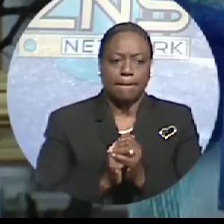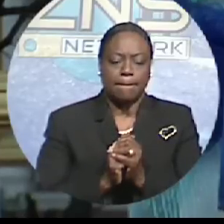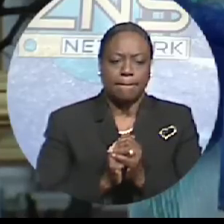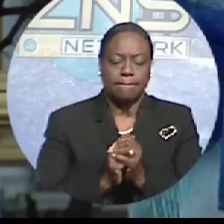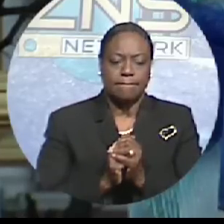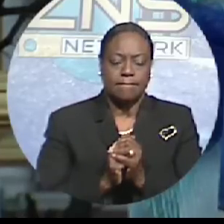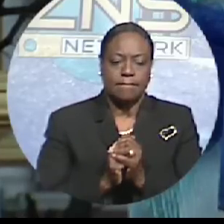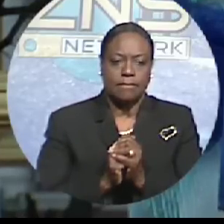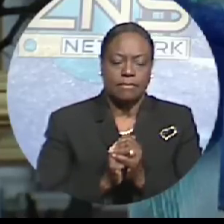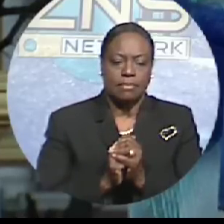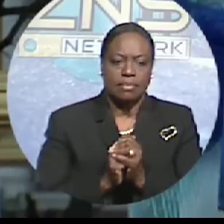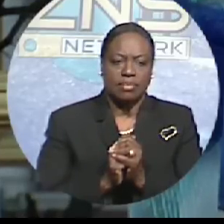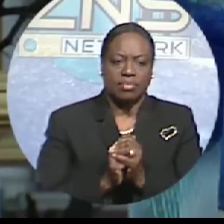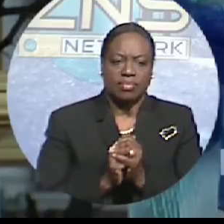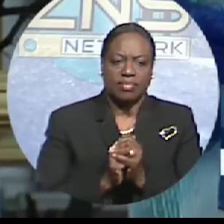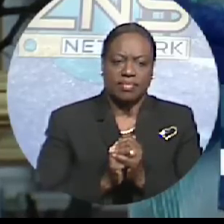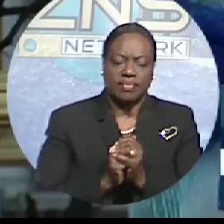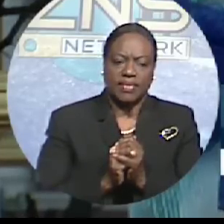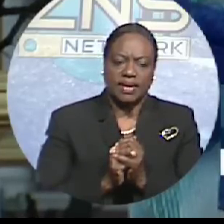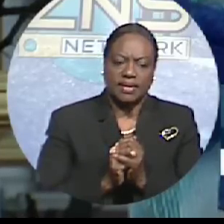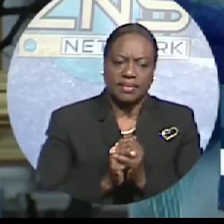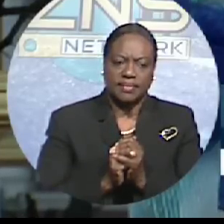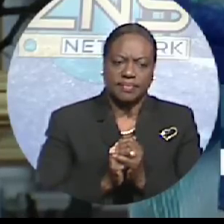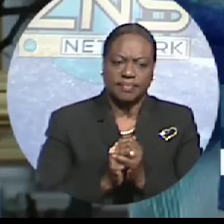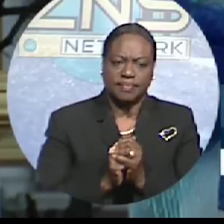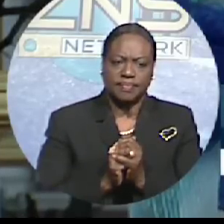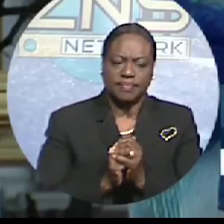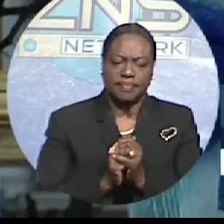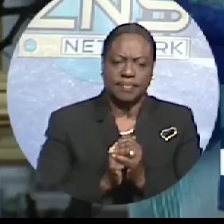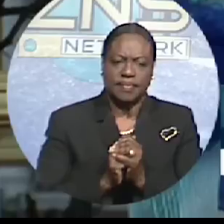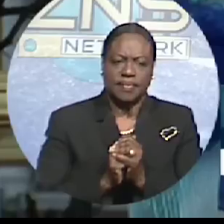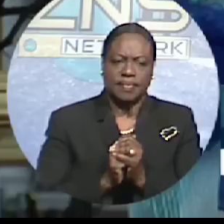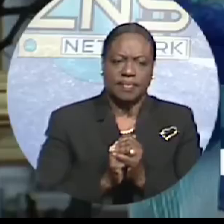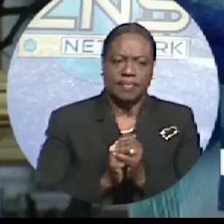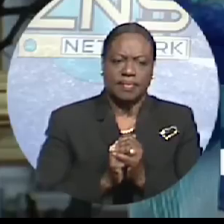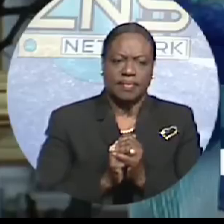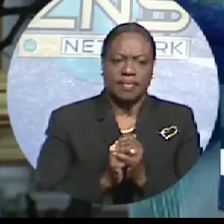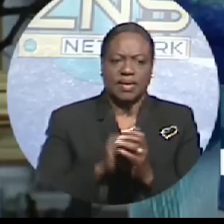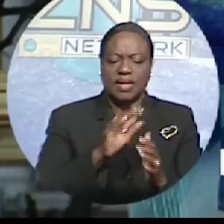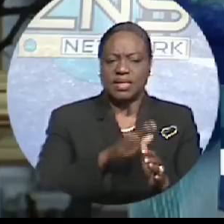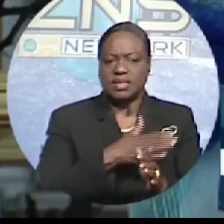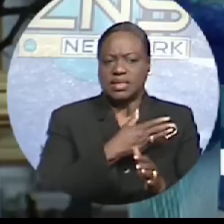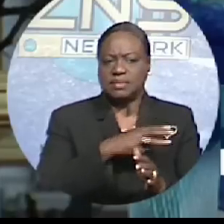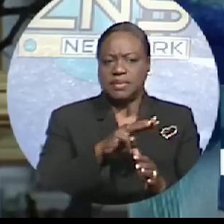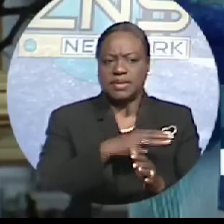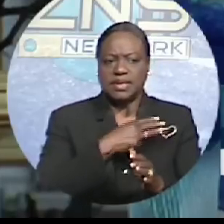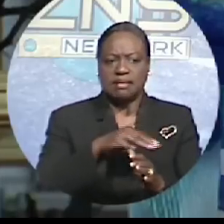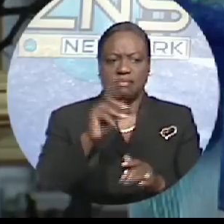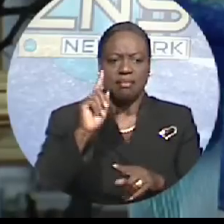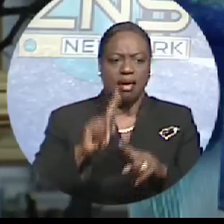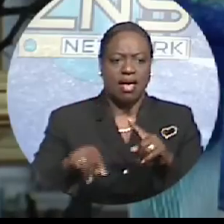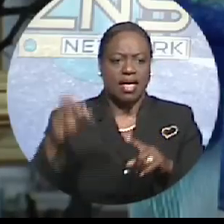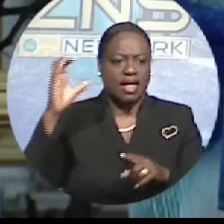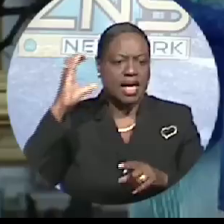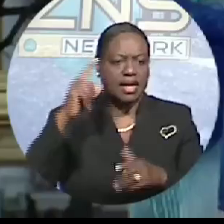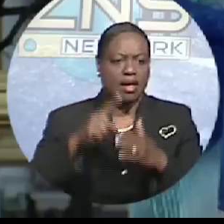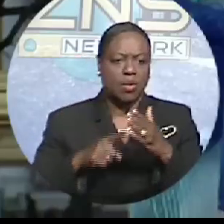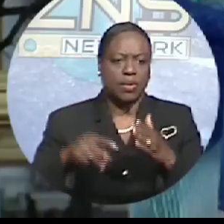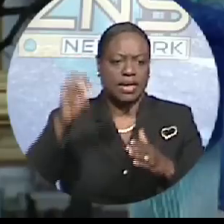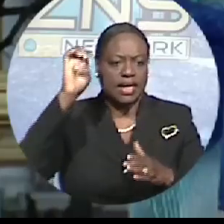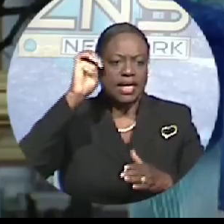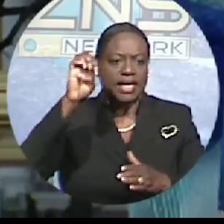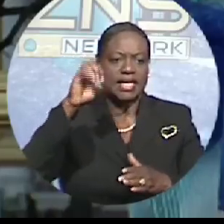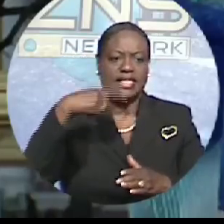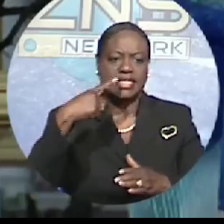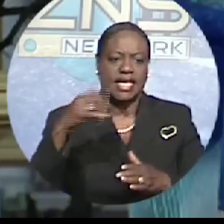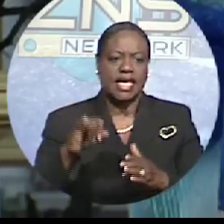All of you work to support REACH. Sometimes it's thankless, you feel you're not reaching the people you should